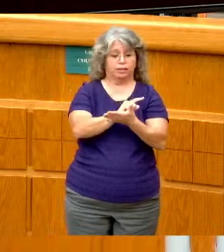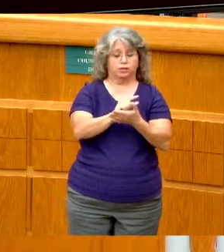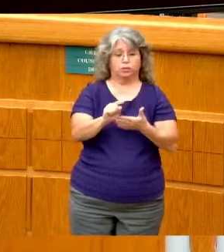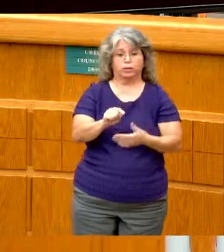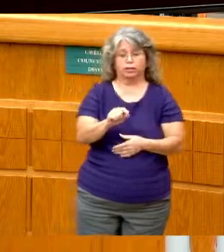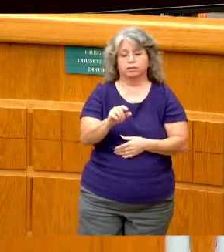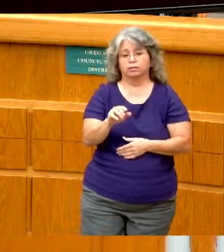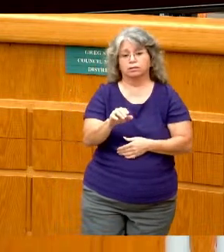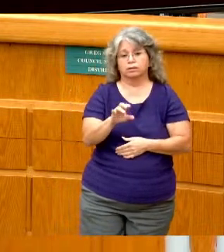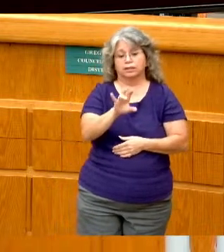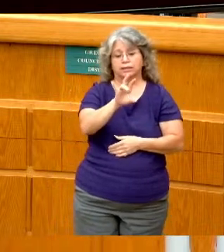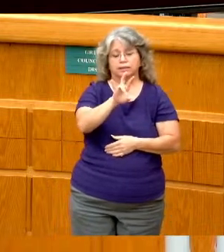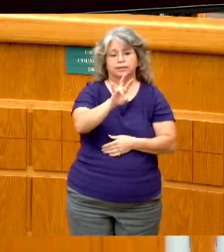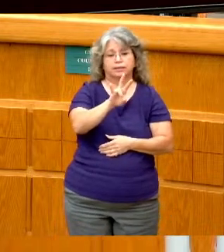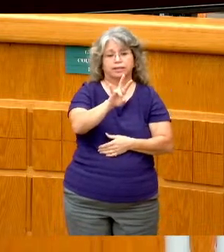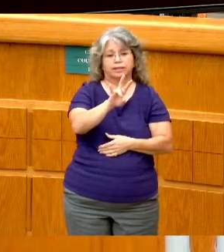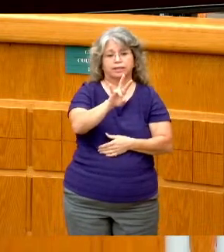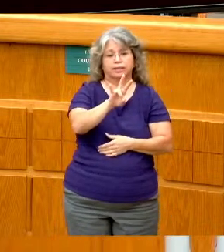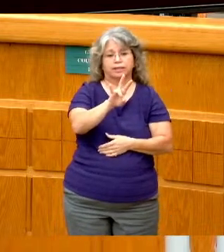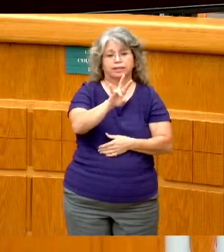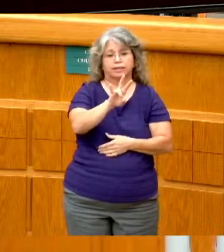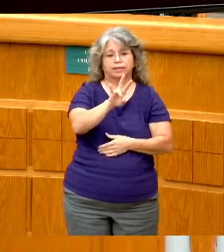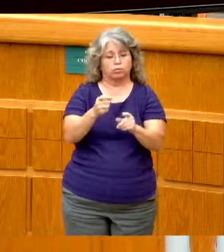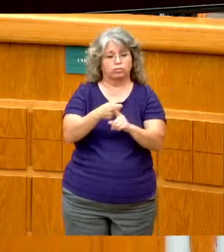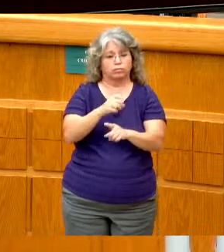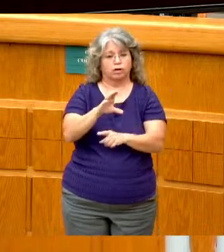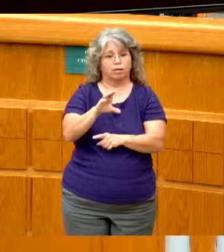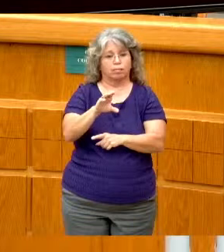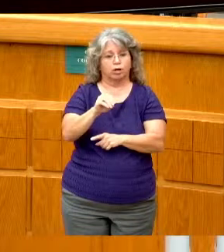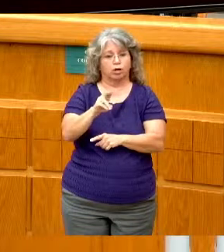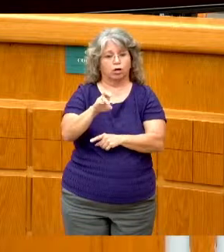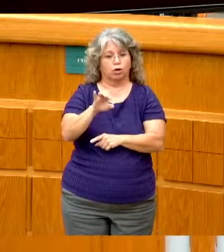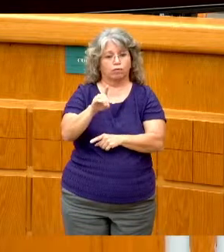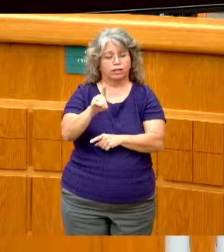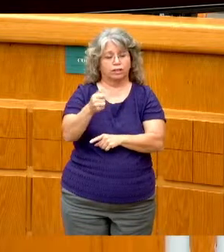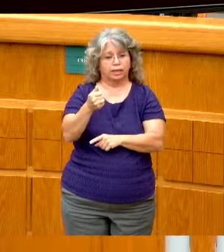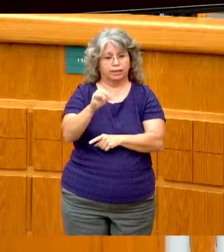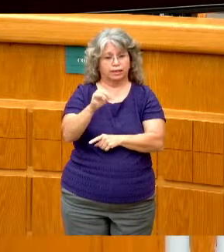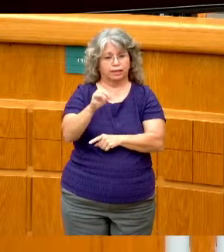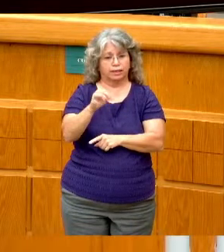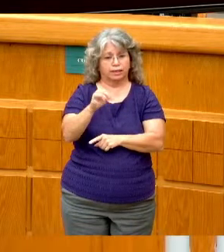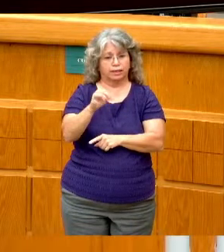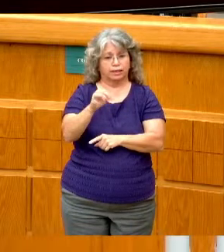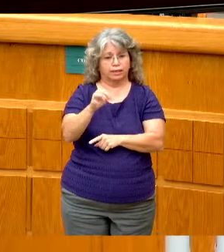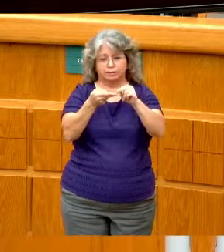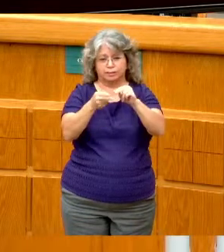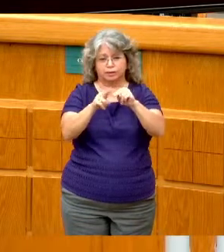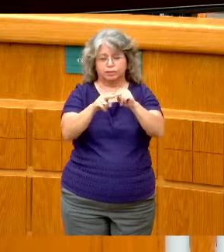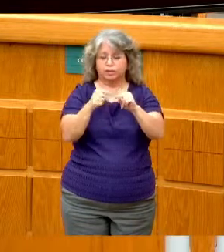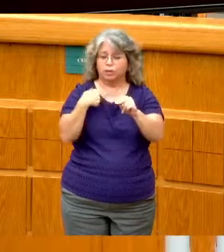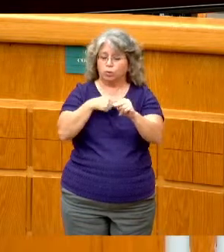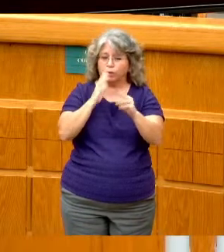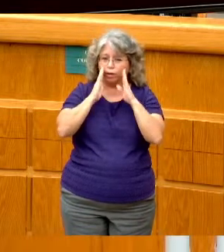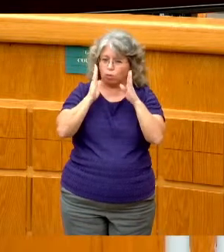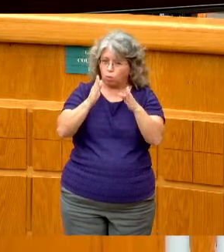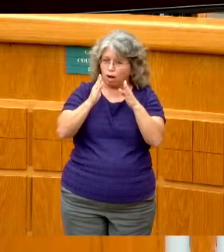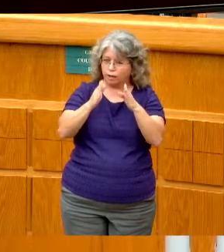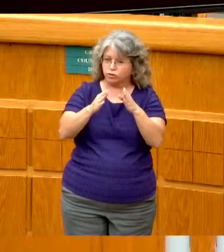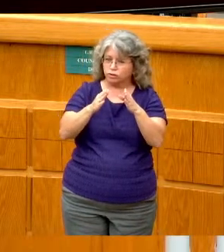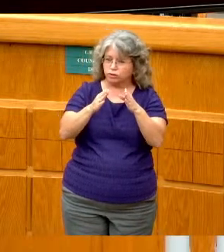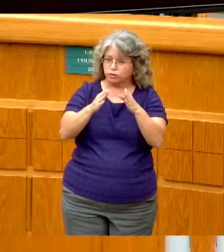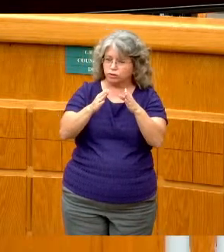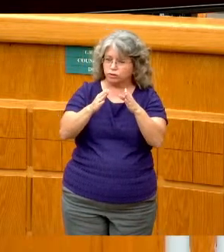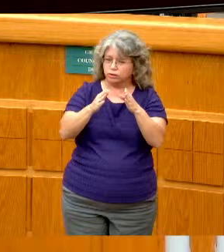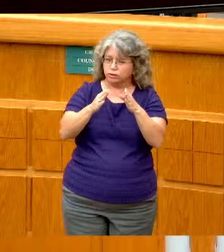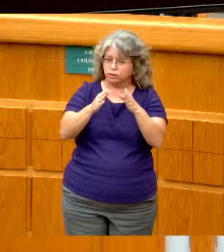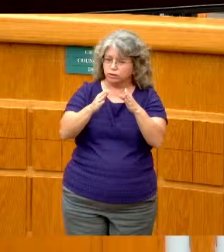7 deaths from COVID-19, so a slight increase. Again, we're paying very close attention to these numbers, and